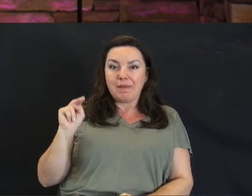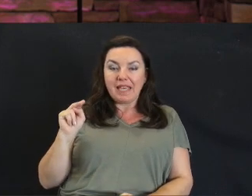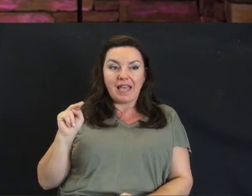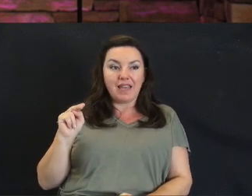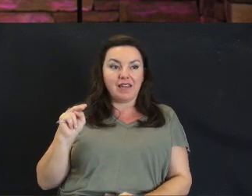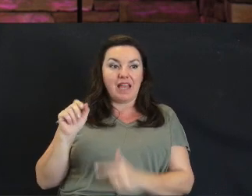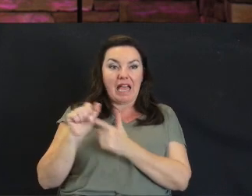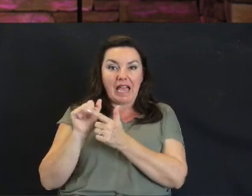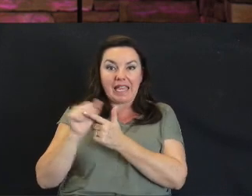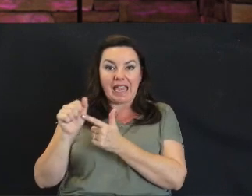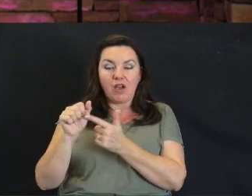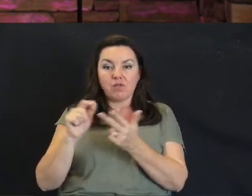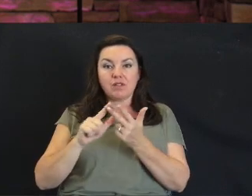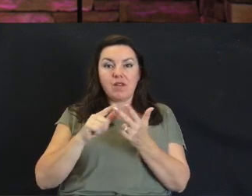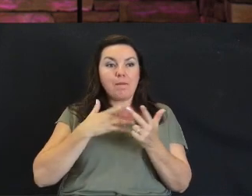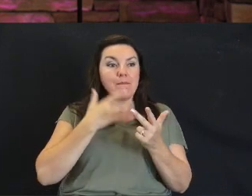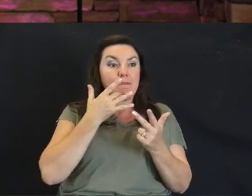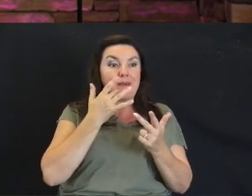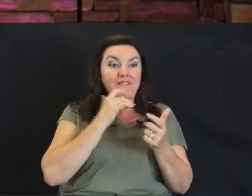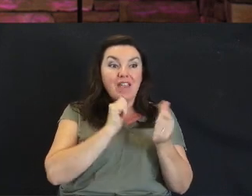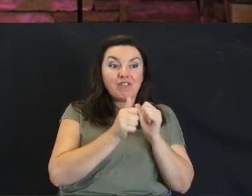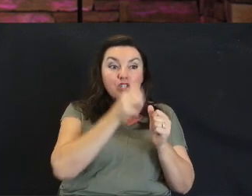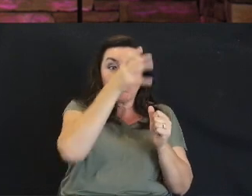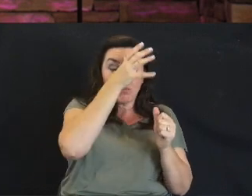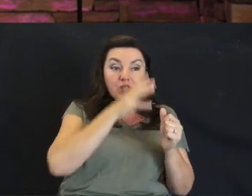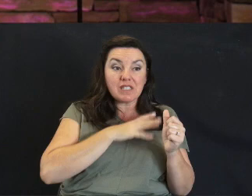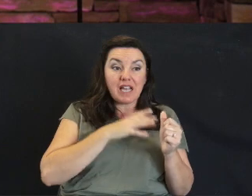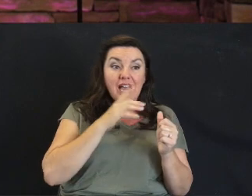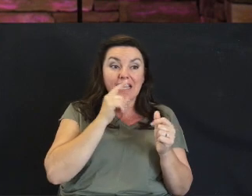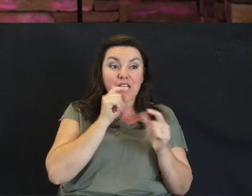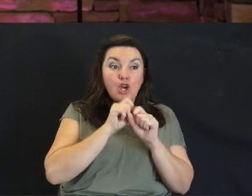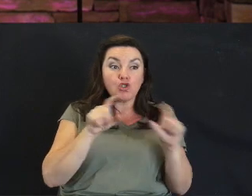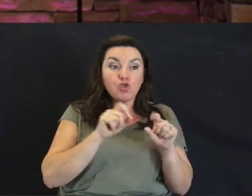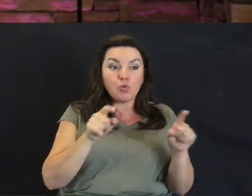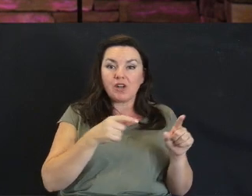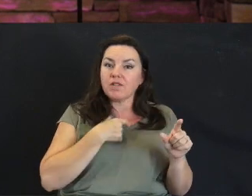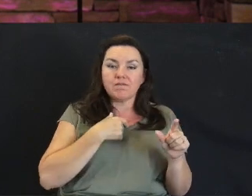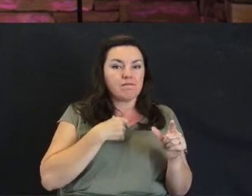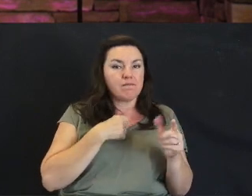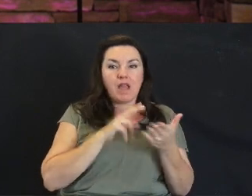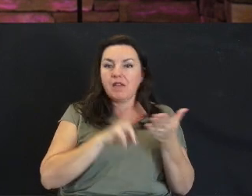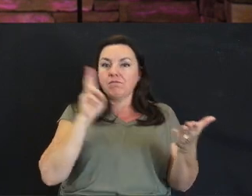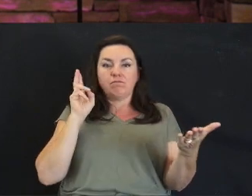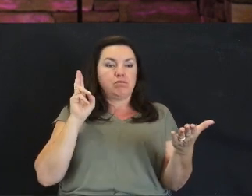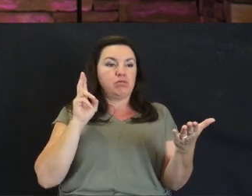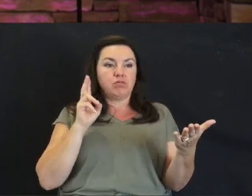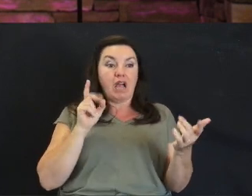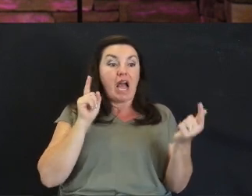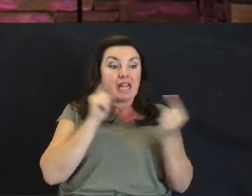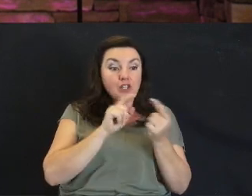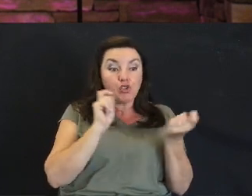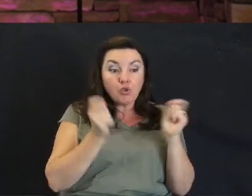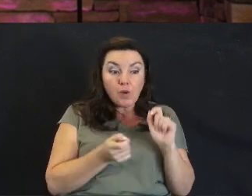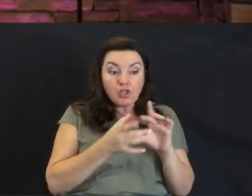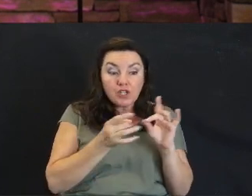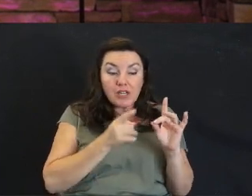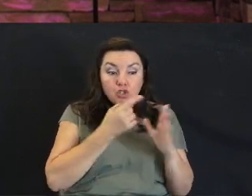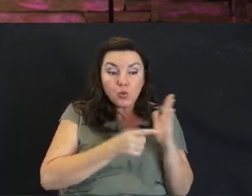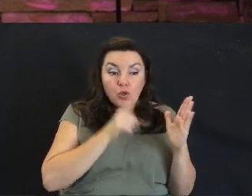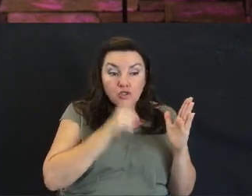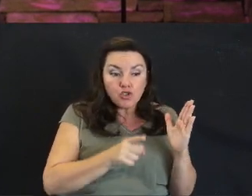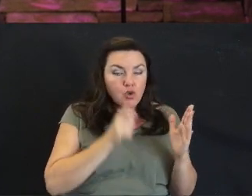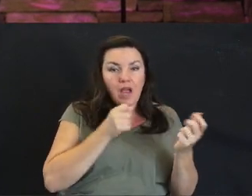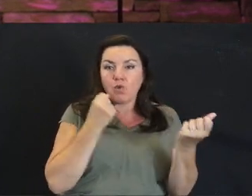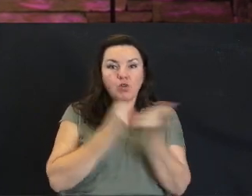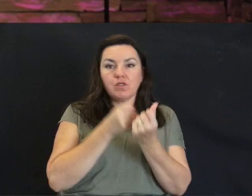sports guys On Twitter I want them to know That they have lost My support Until they change Their narrative To what is true I will not support